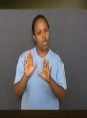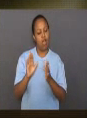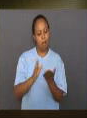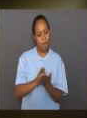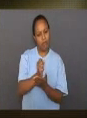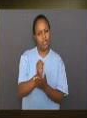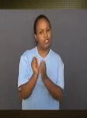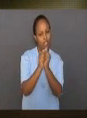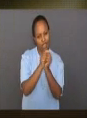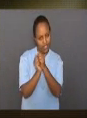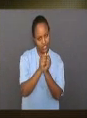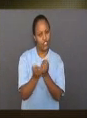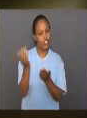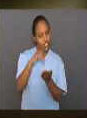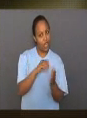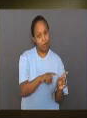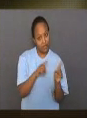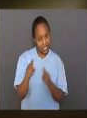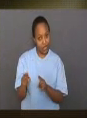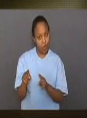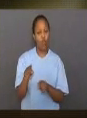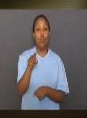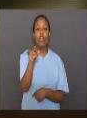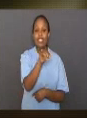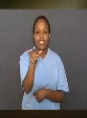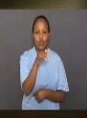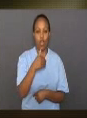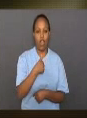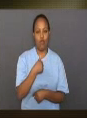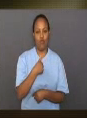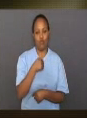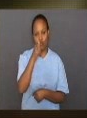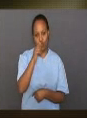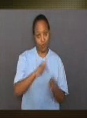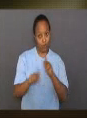rights and for those of people like her.